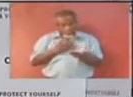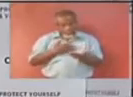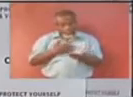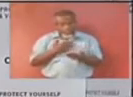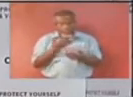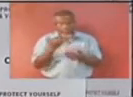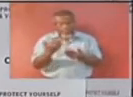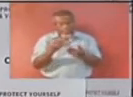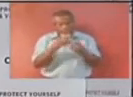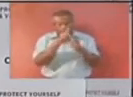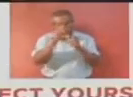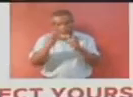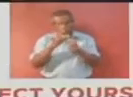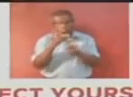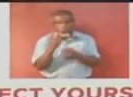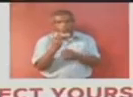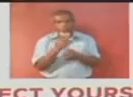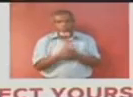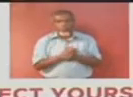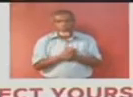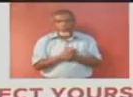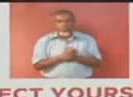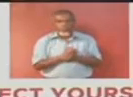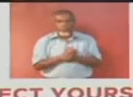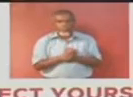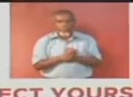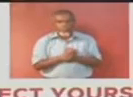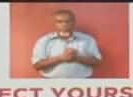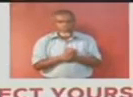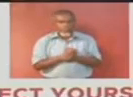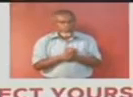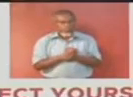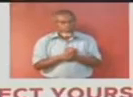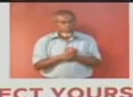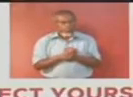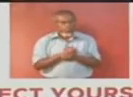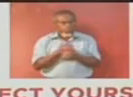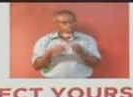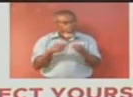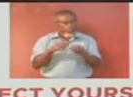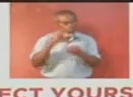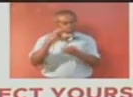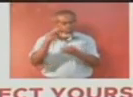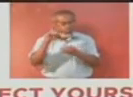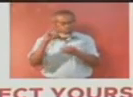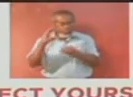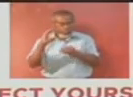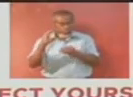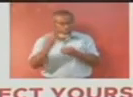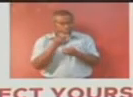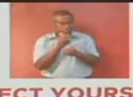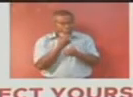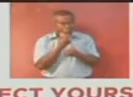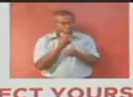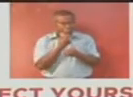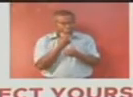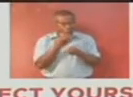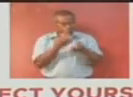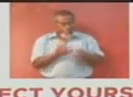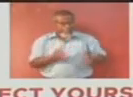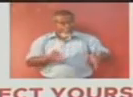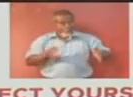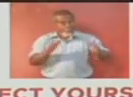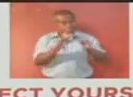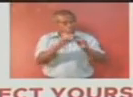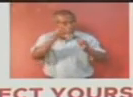Okay, thank you for the 2 questions. With respect to the CDC's announcement, the important thing that we need to emphasize